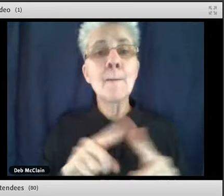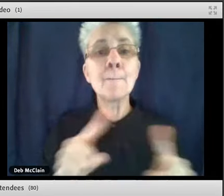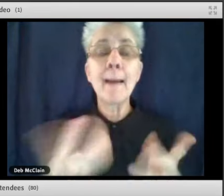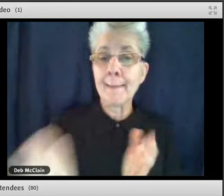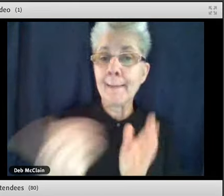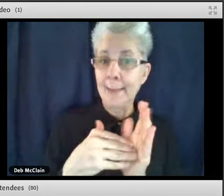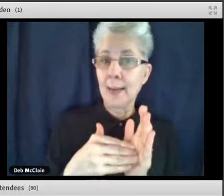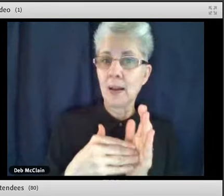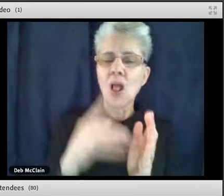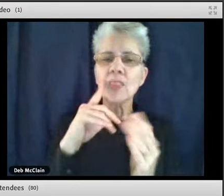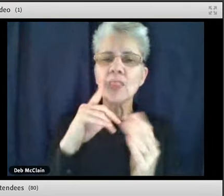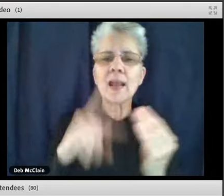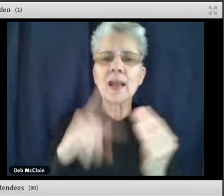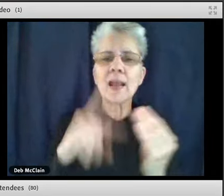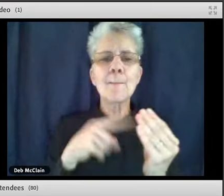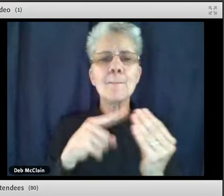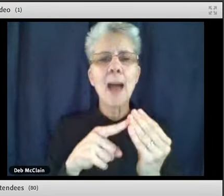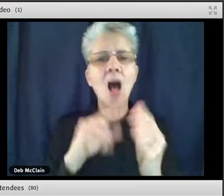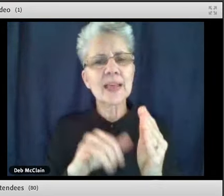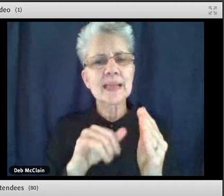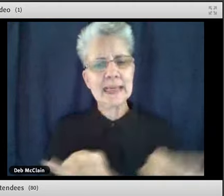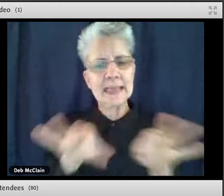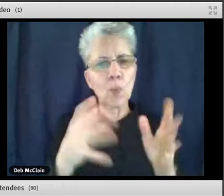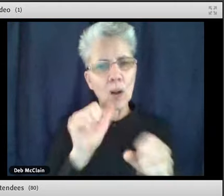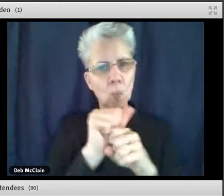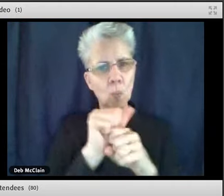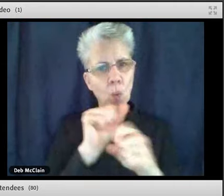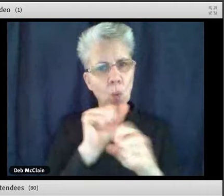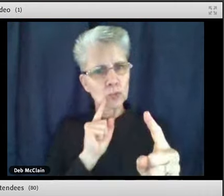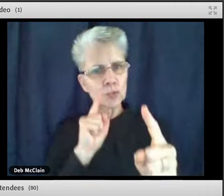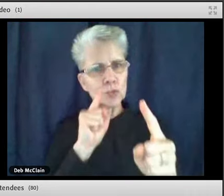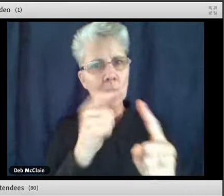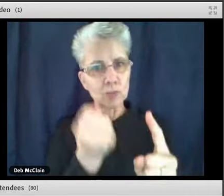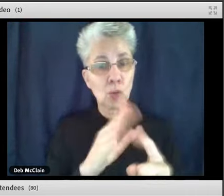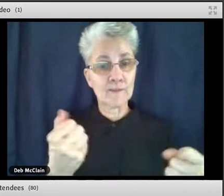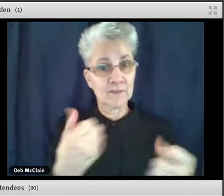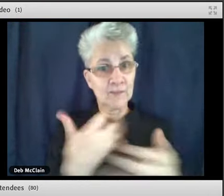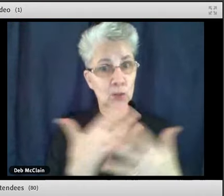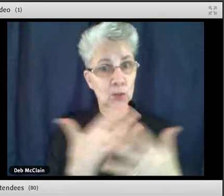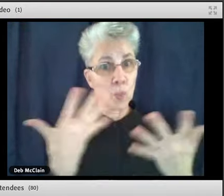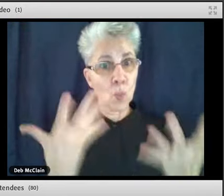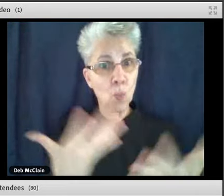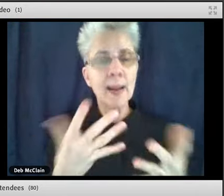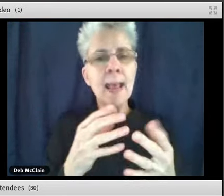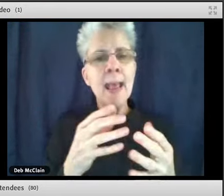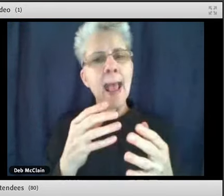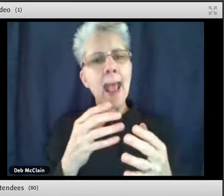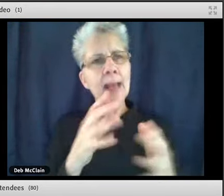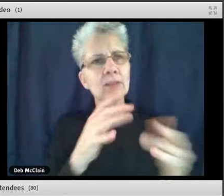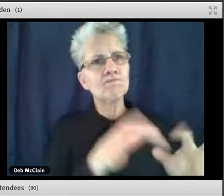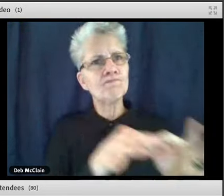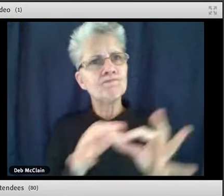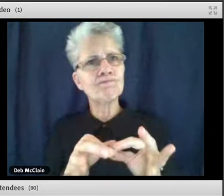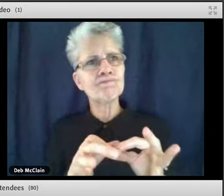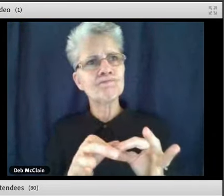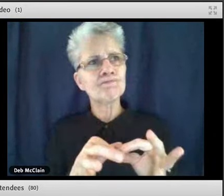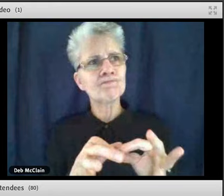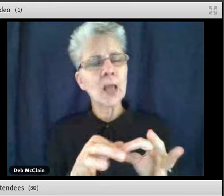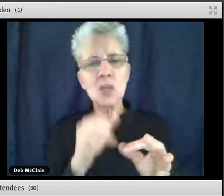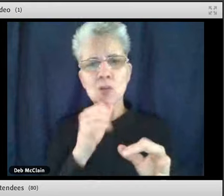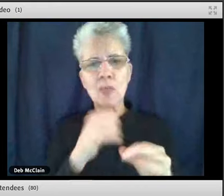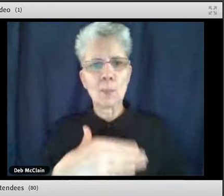box. Um, my husband has said this to me the entire time we've been married when I get overwhelmed or stressed